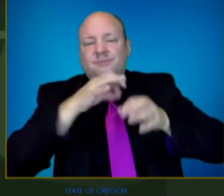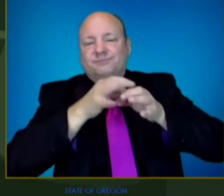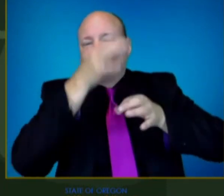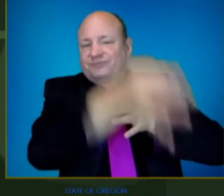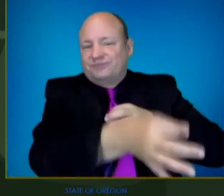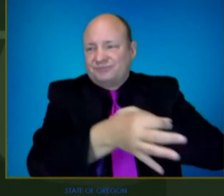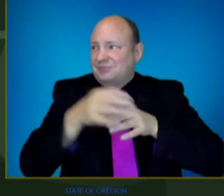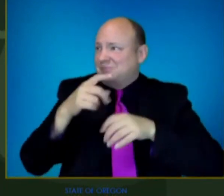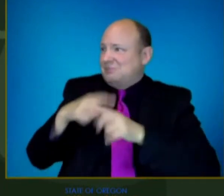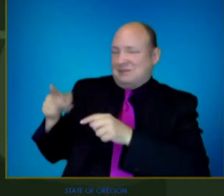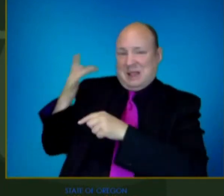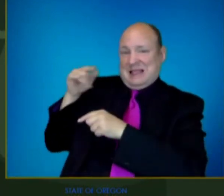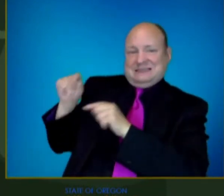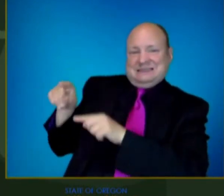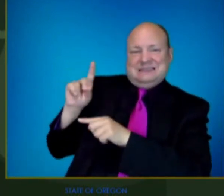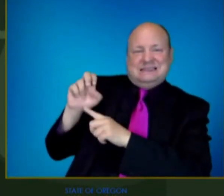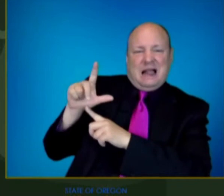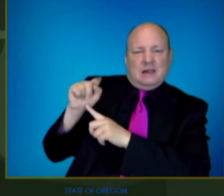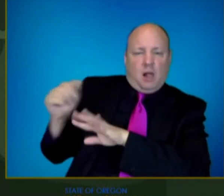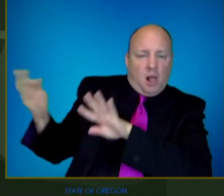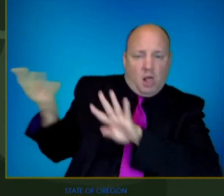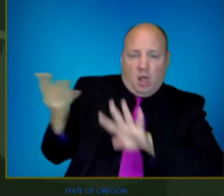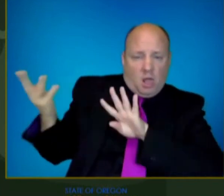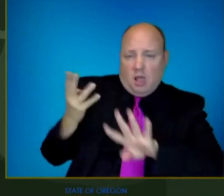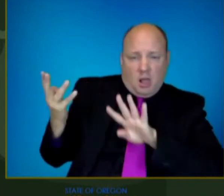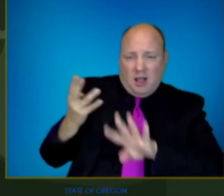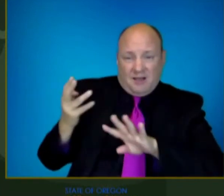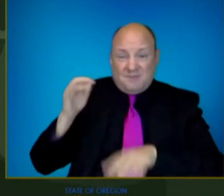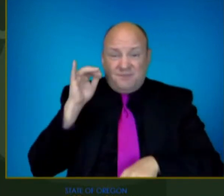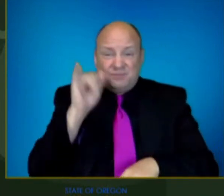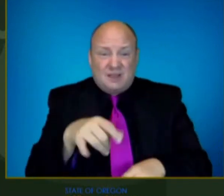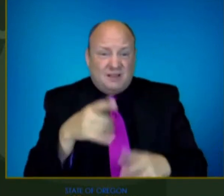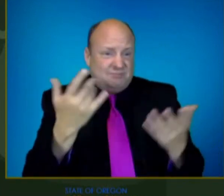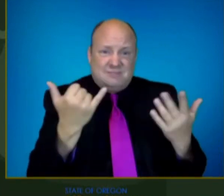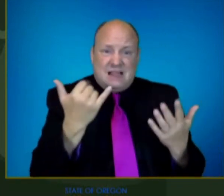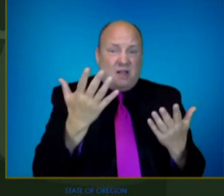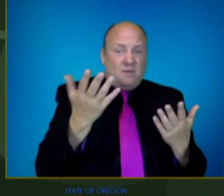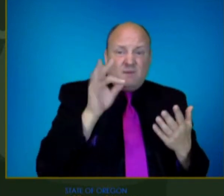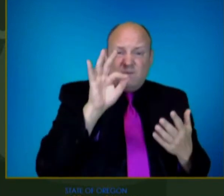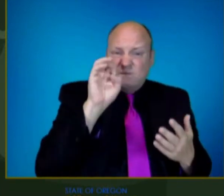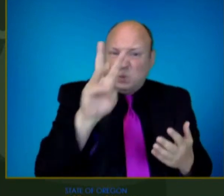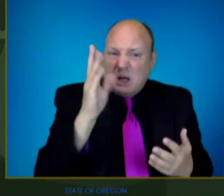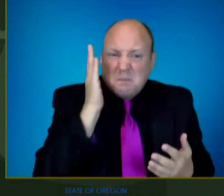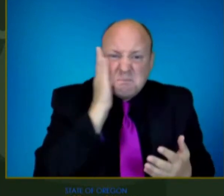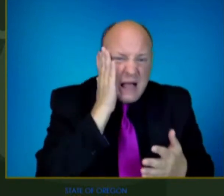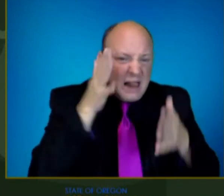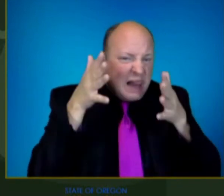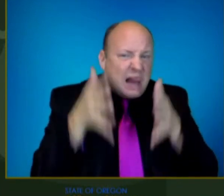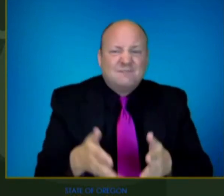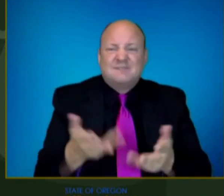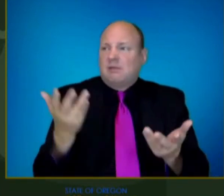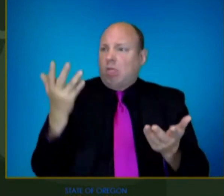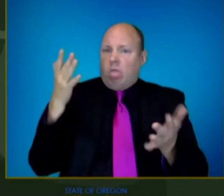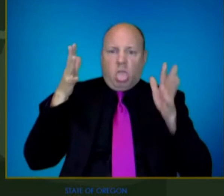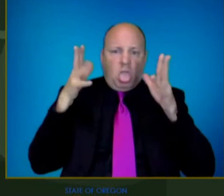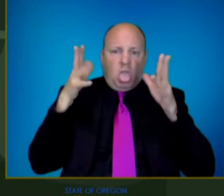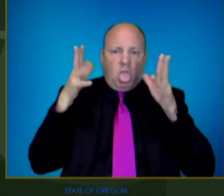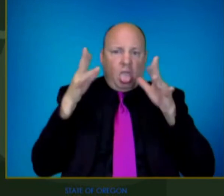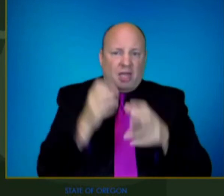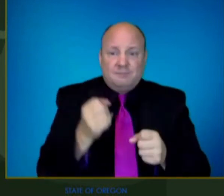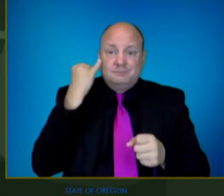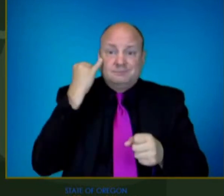fewer intensive care beds and staff to treat people who have heart attacks, are hurt in accidents, or face other grave medical